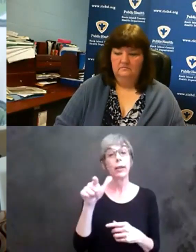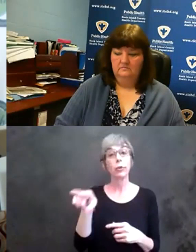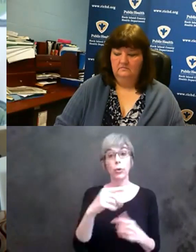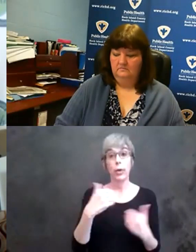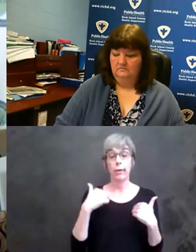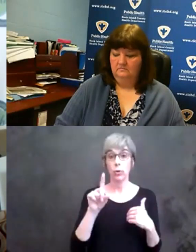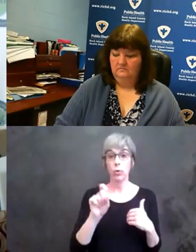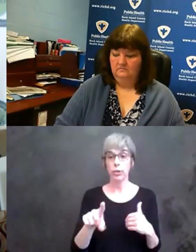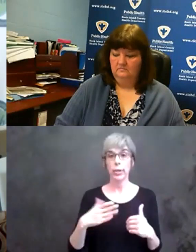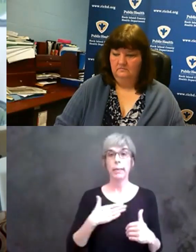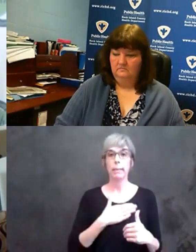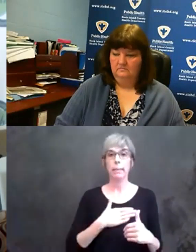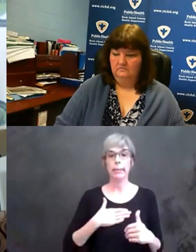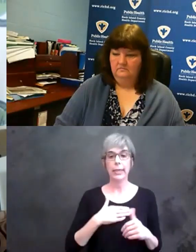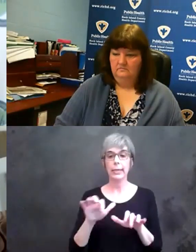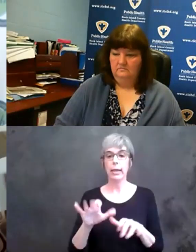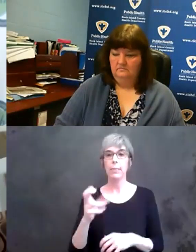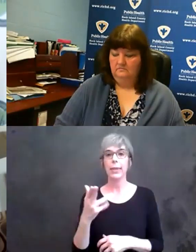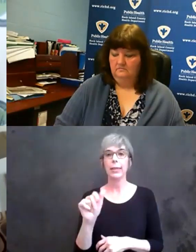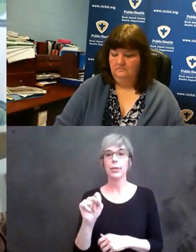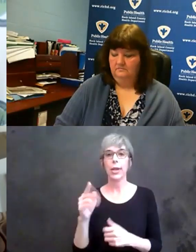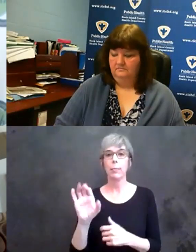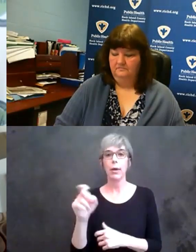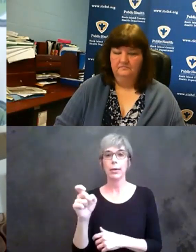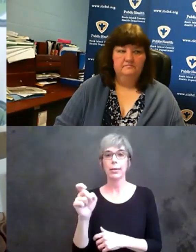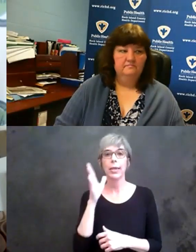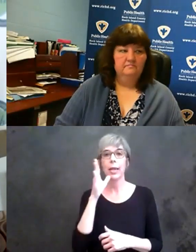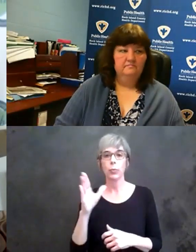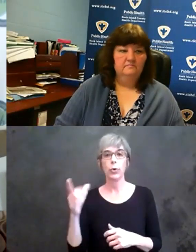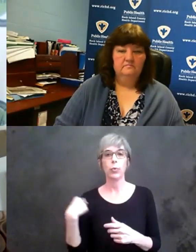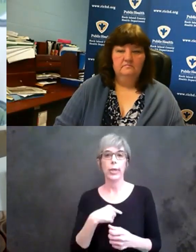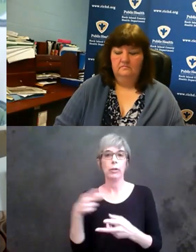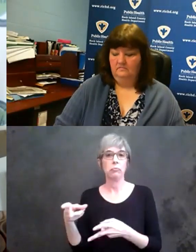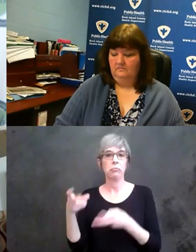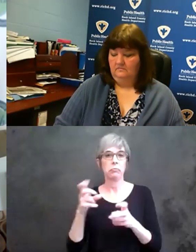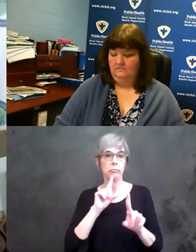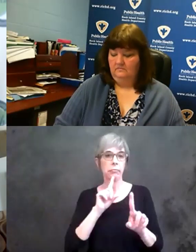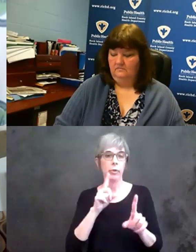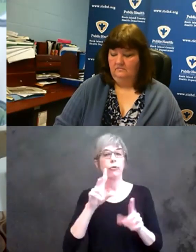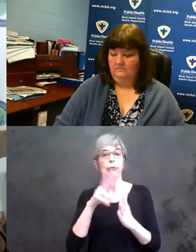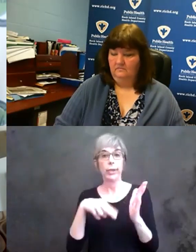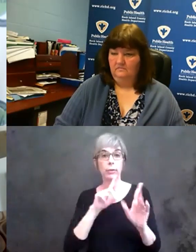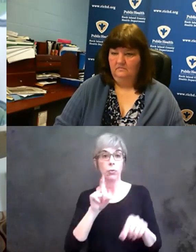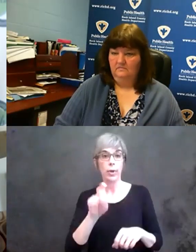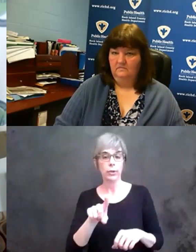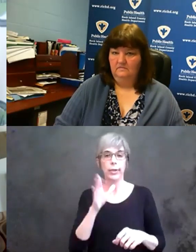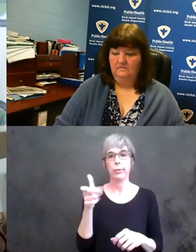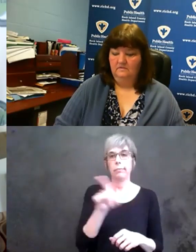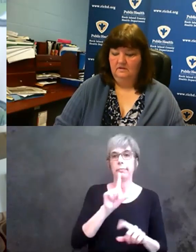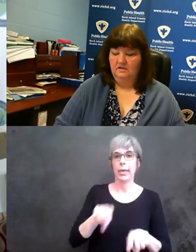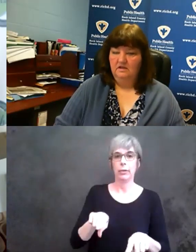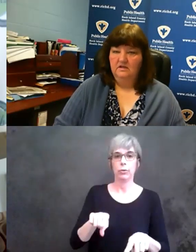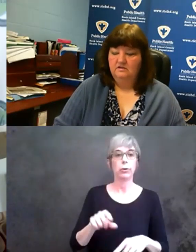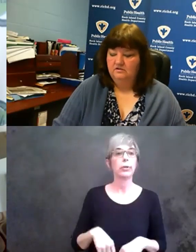Brooke Barnes of the Scott County Health Department will moderate the question and answer section. Nita, start us off with Rock Island